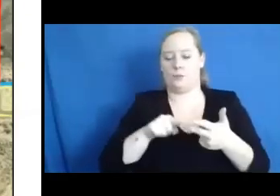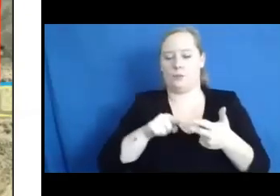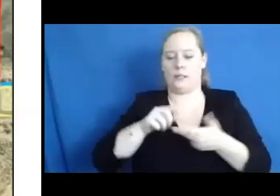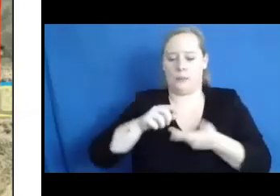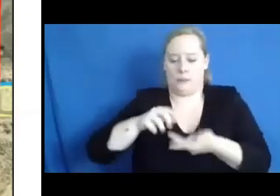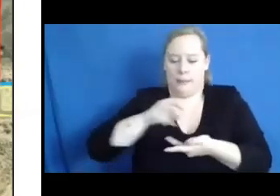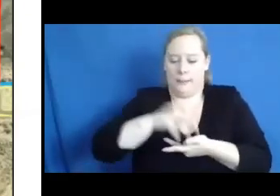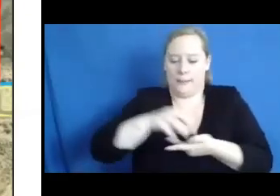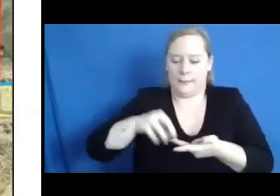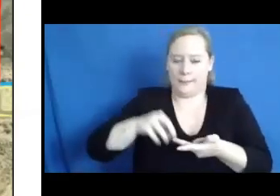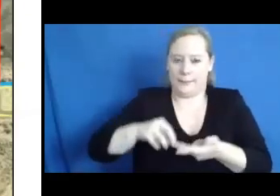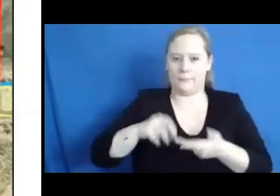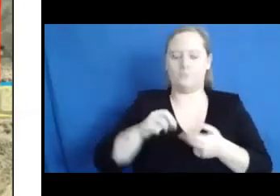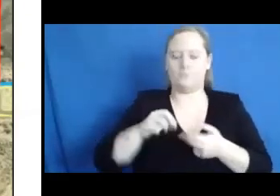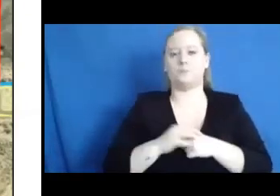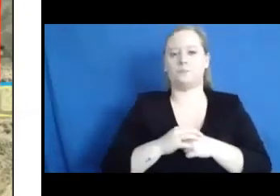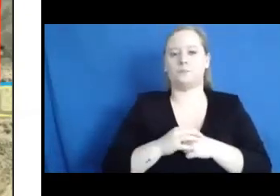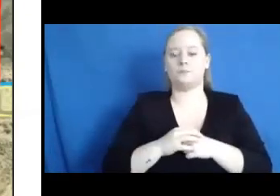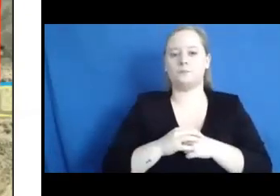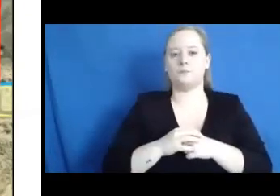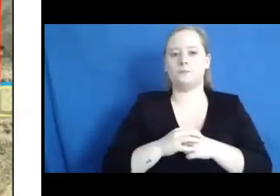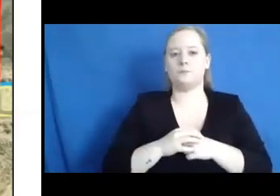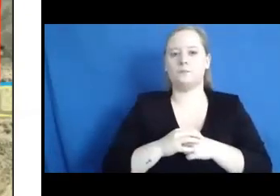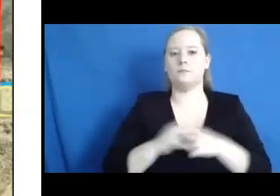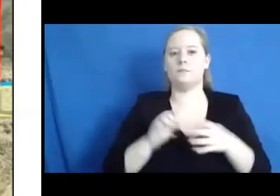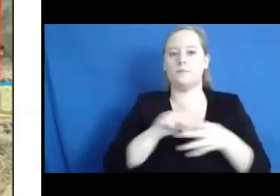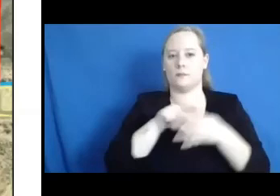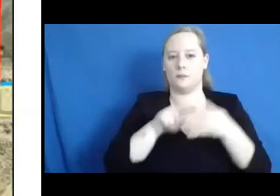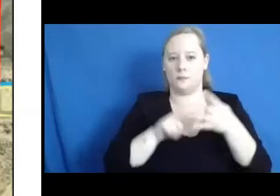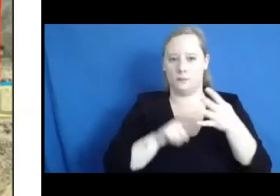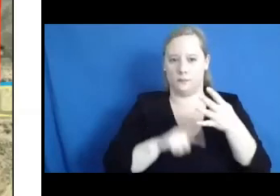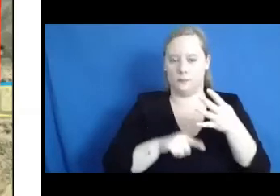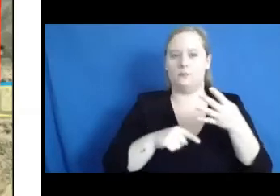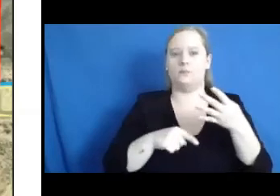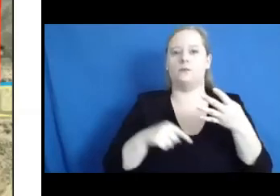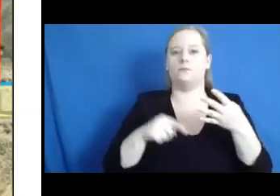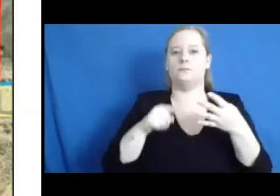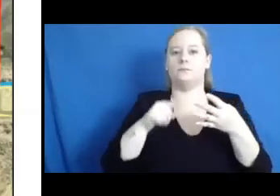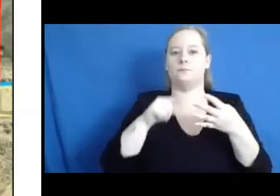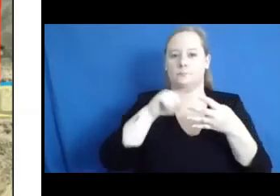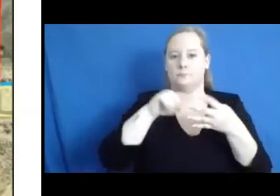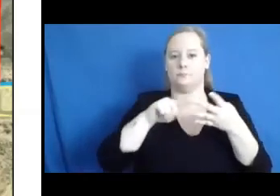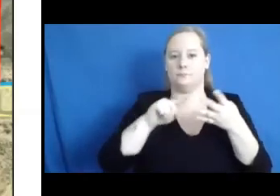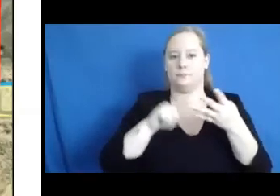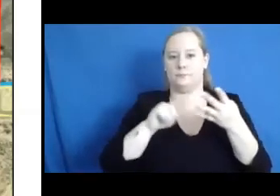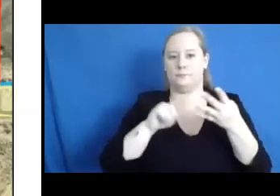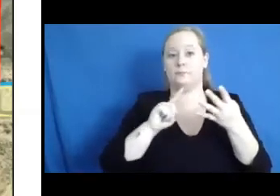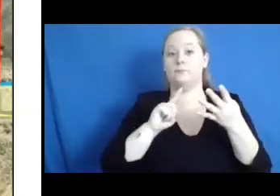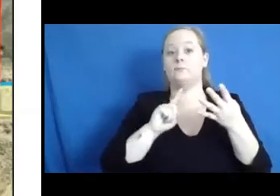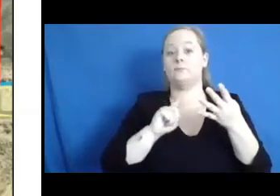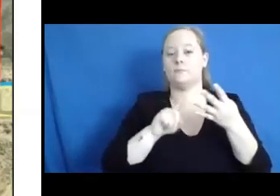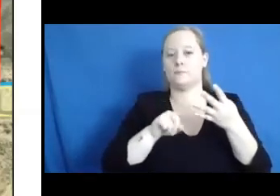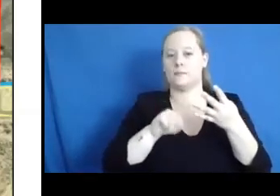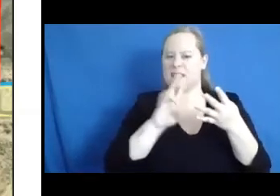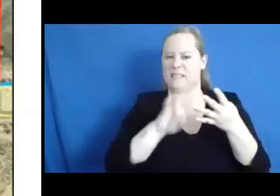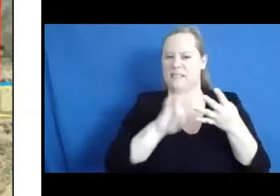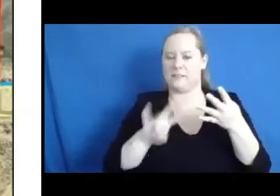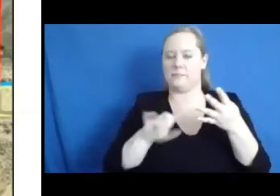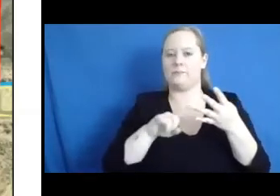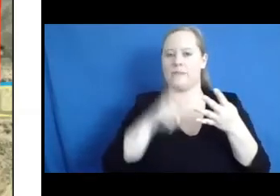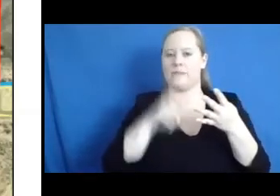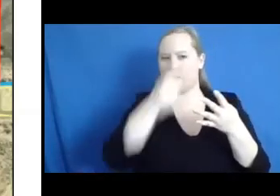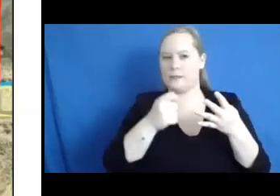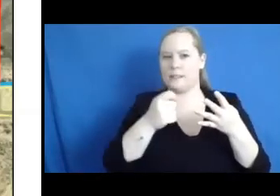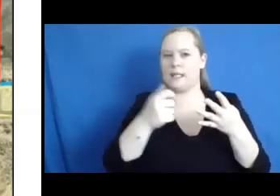well, BLM 80, and BLM 77, which interestingly seems to have sort